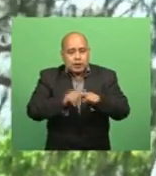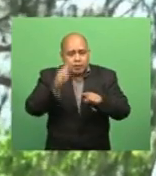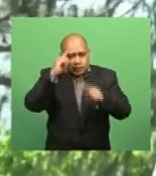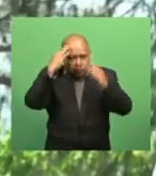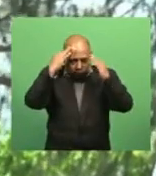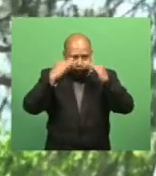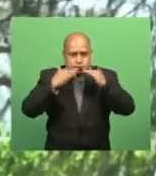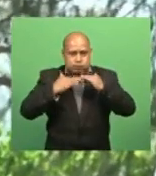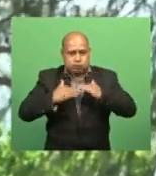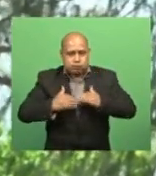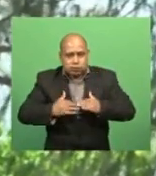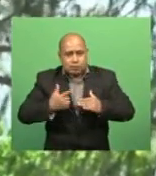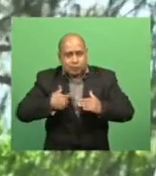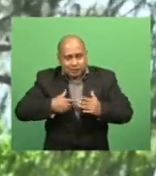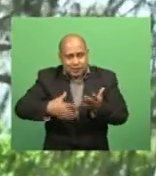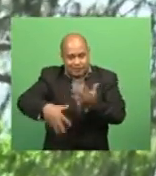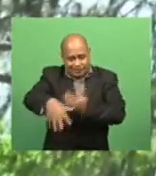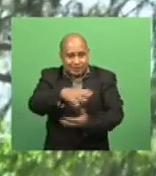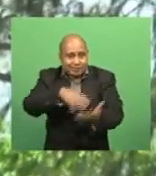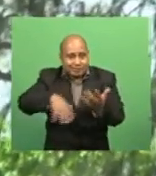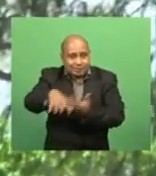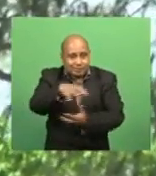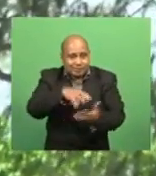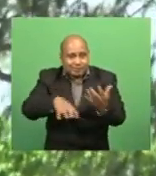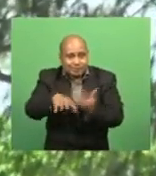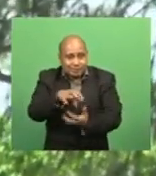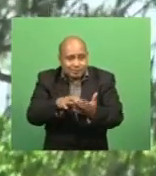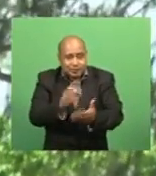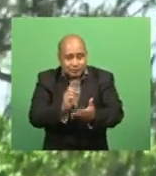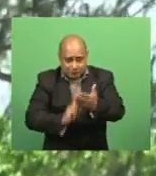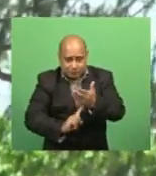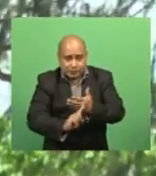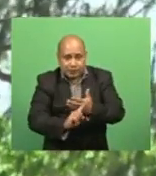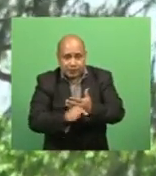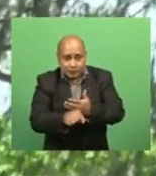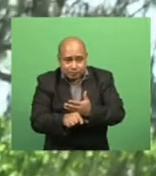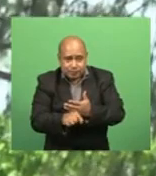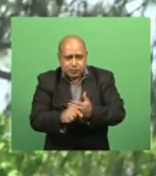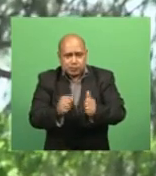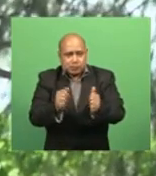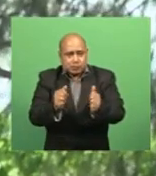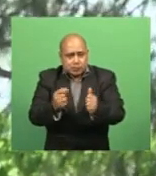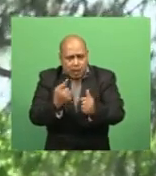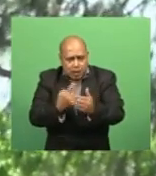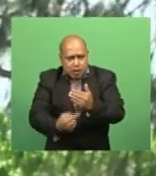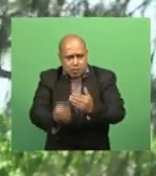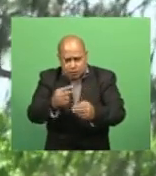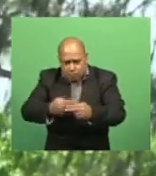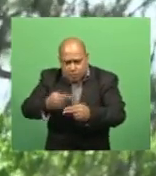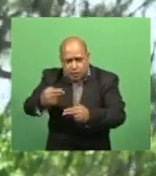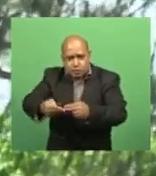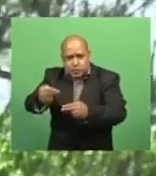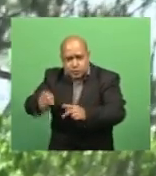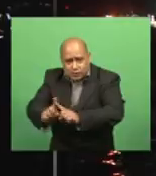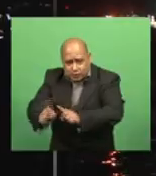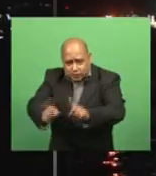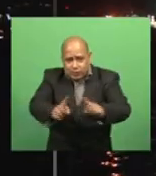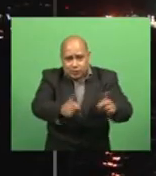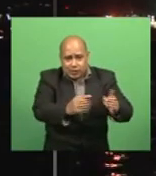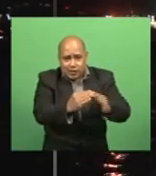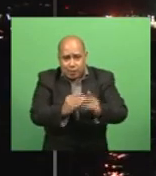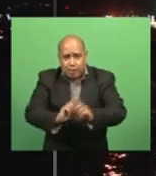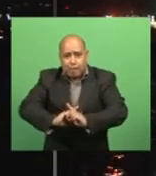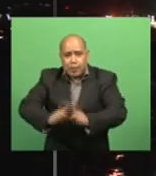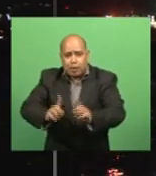came, most of the things that they have planted to sustain them for the next 6 months have been taken away.